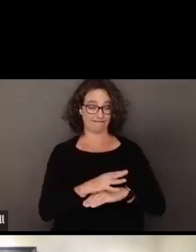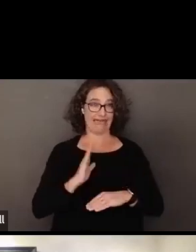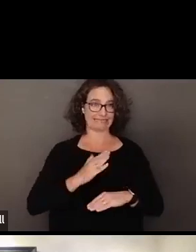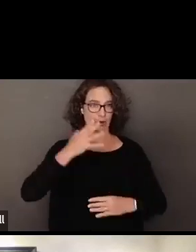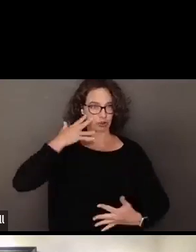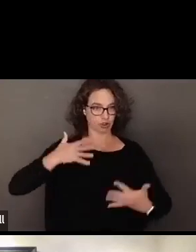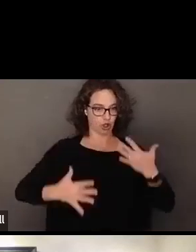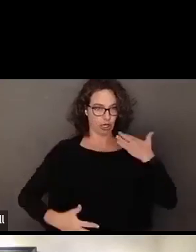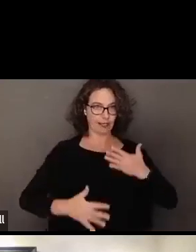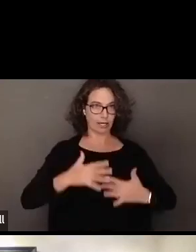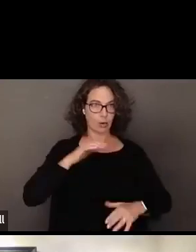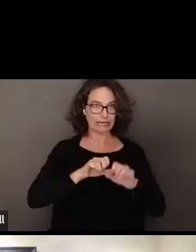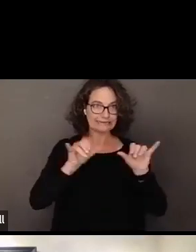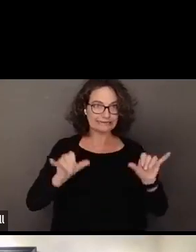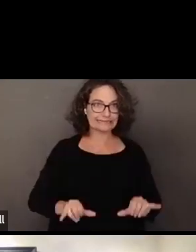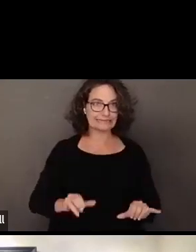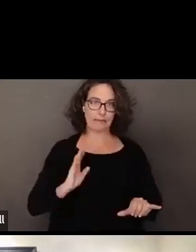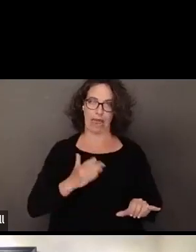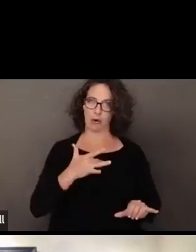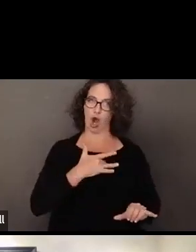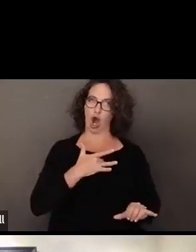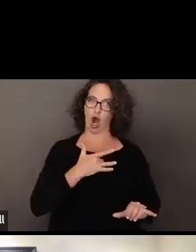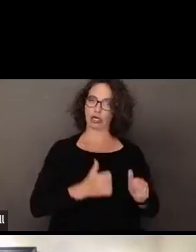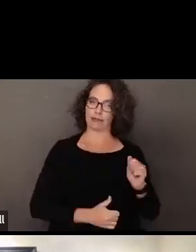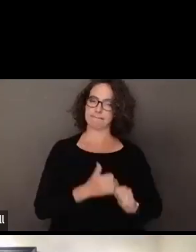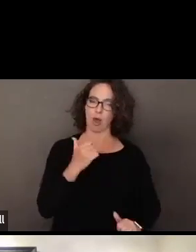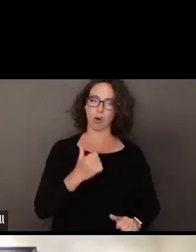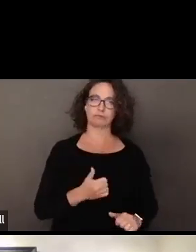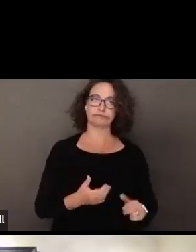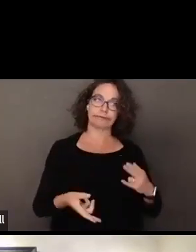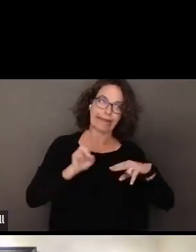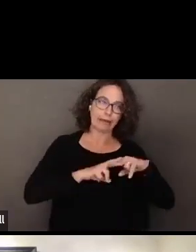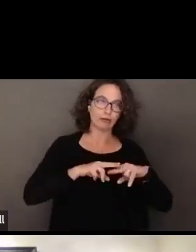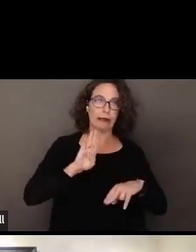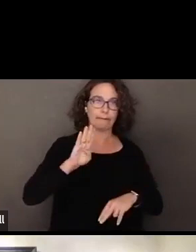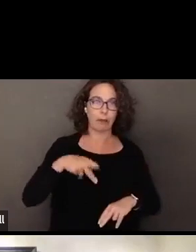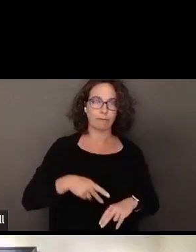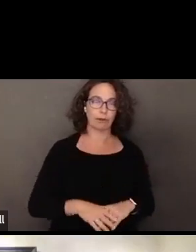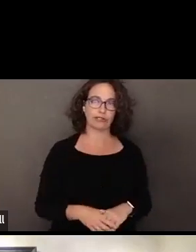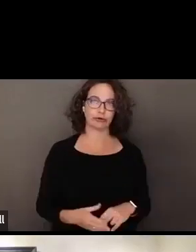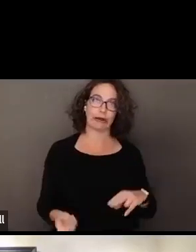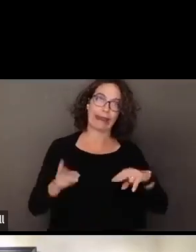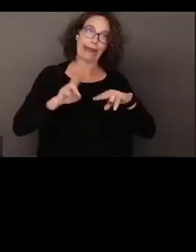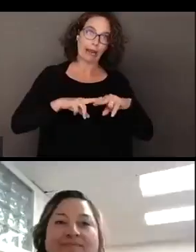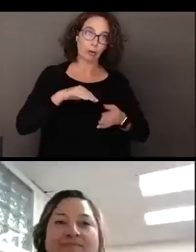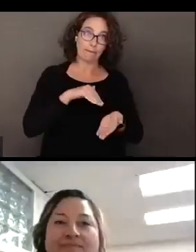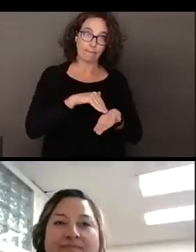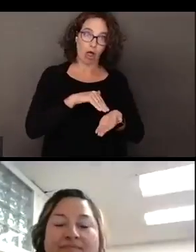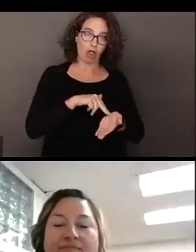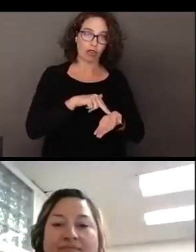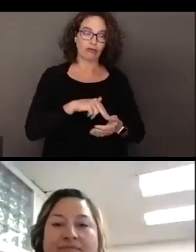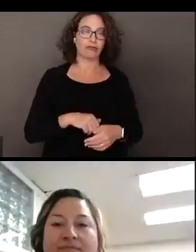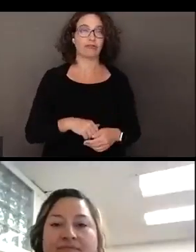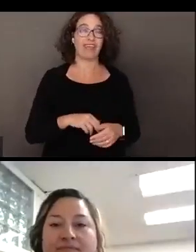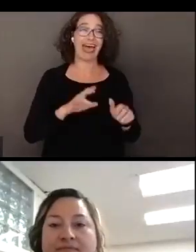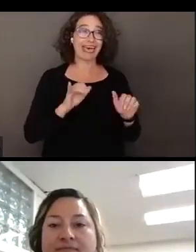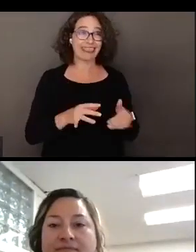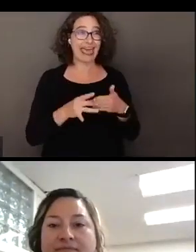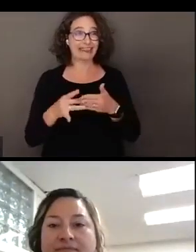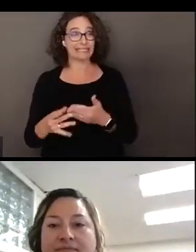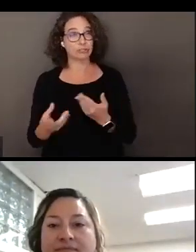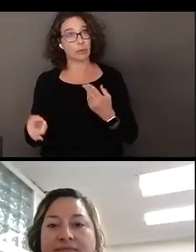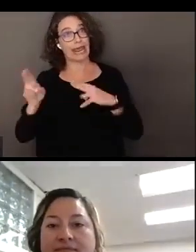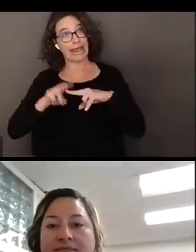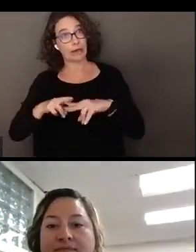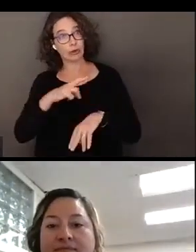circulatory system and our heart the most, increasing our blood pressure and our pulse. And this can lead to increased risk for